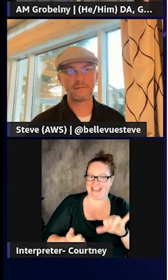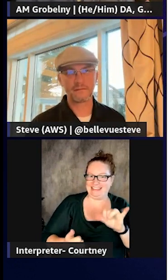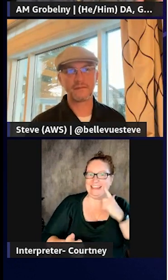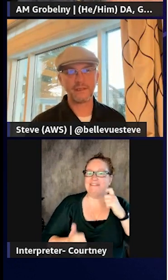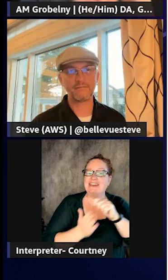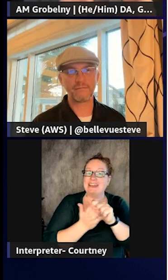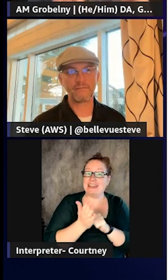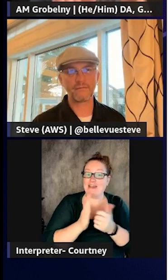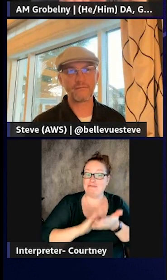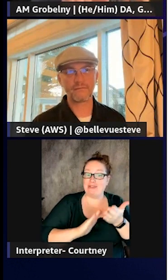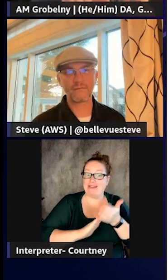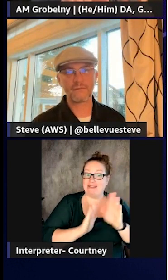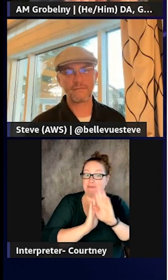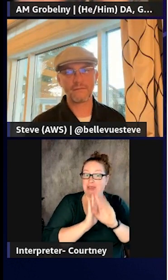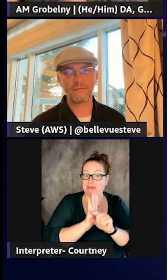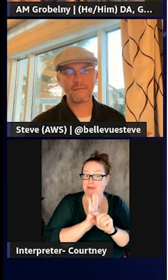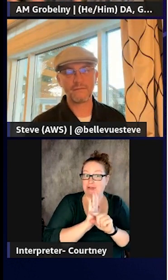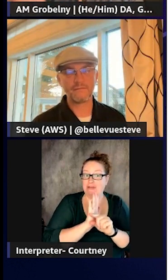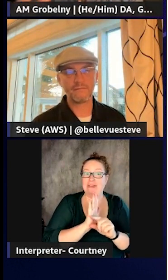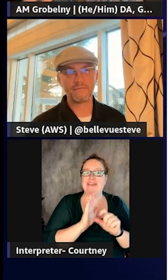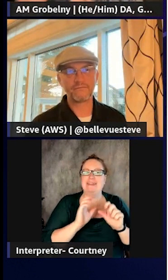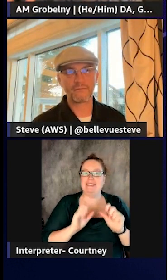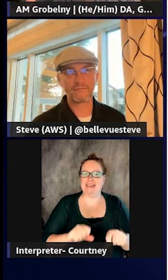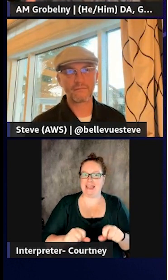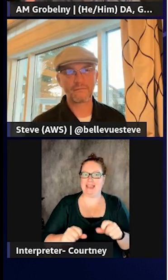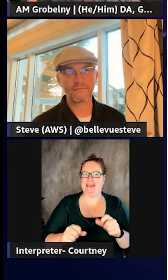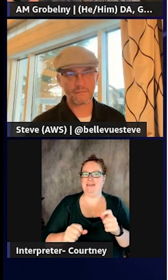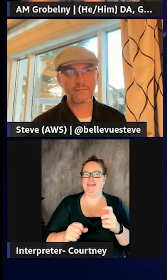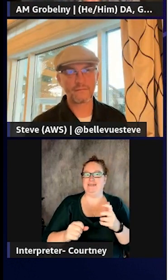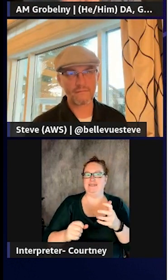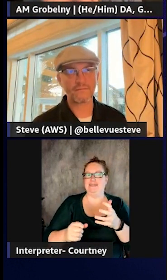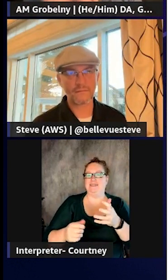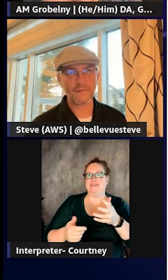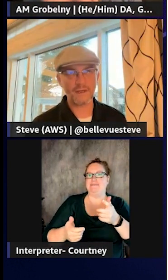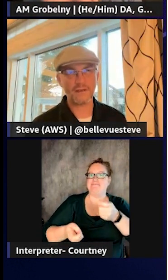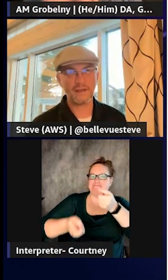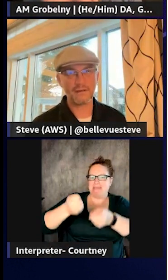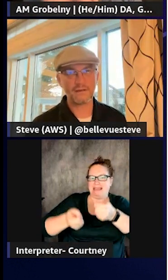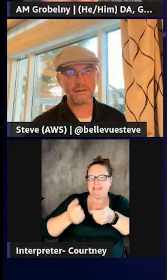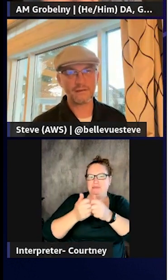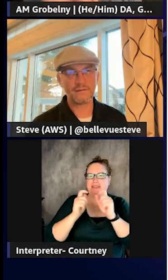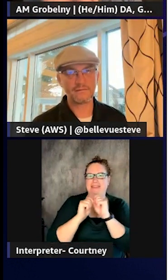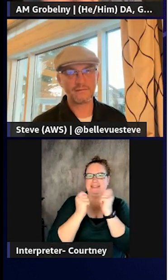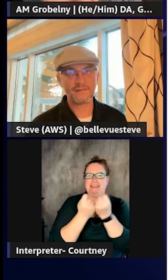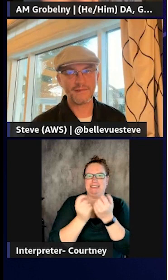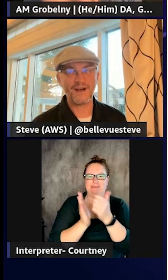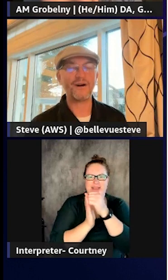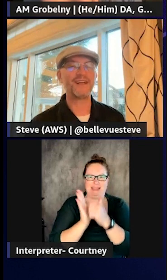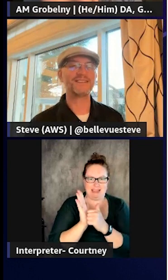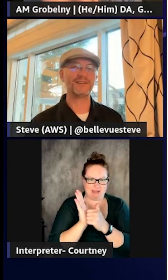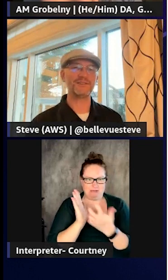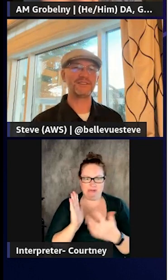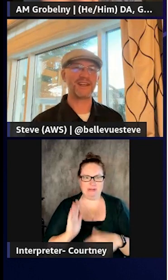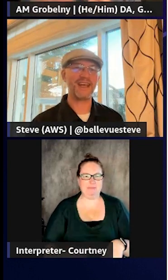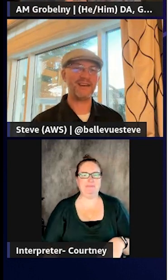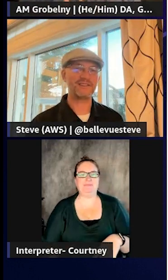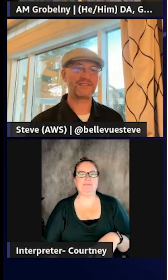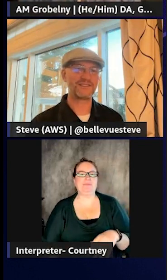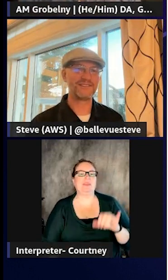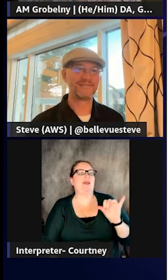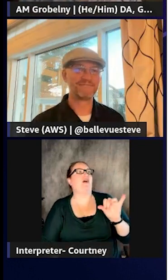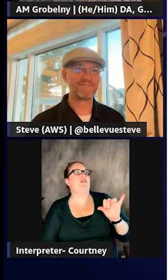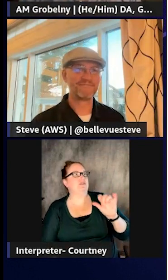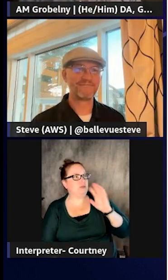running in the background that can mess with the team account. So it can come in and turn things off. It can. Oh, that's cool. So it's like